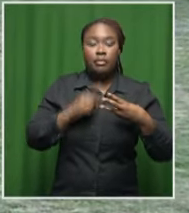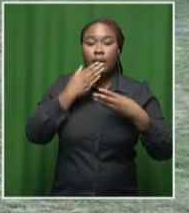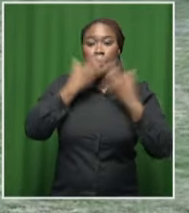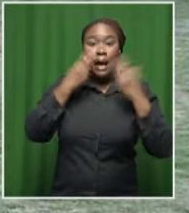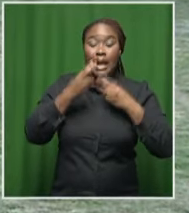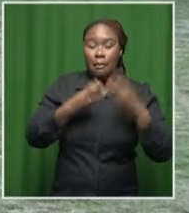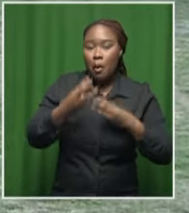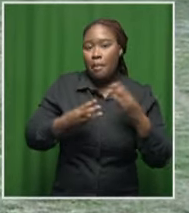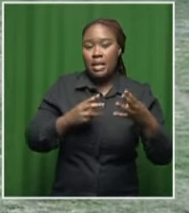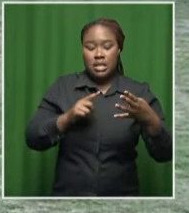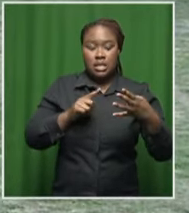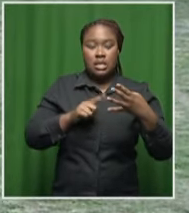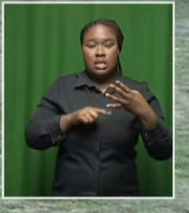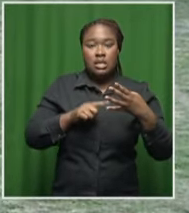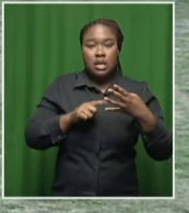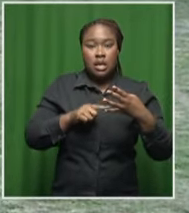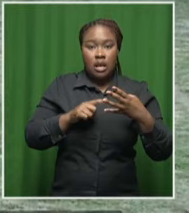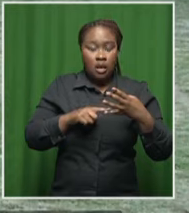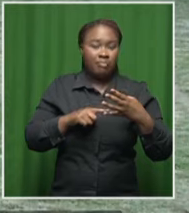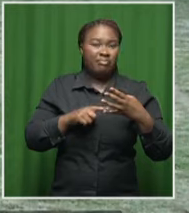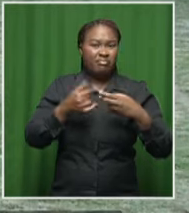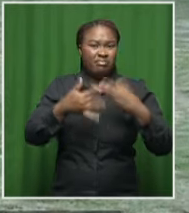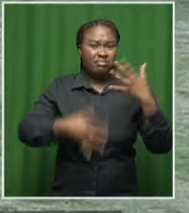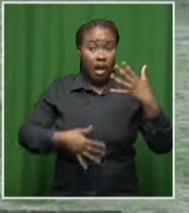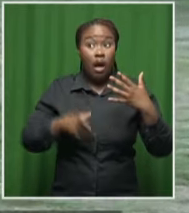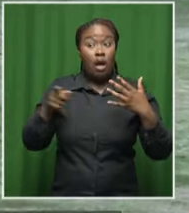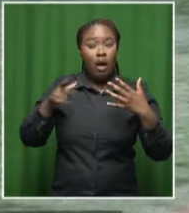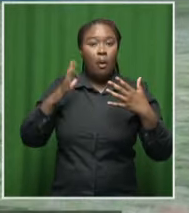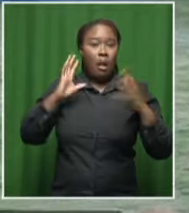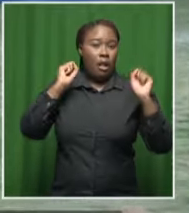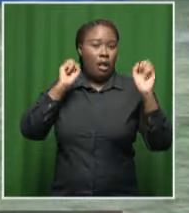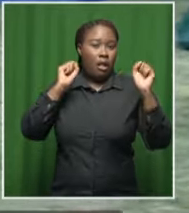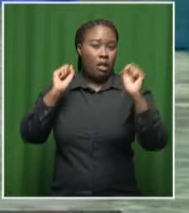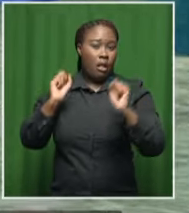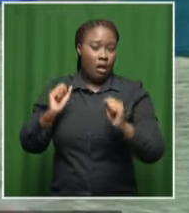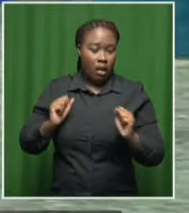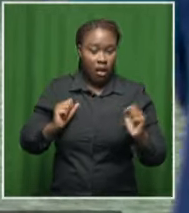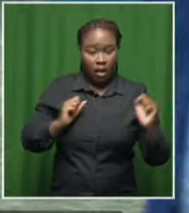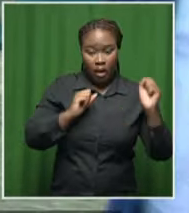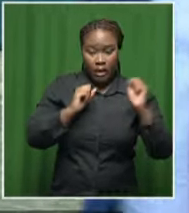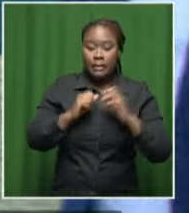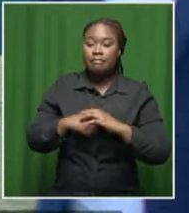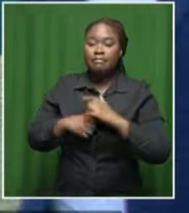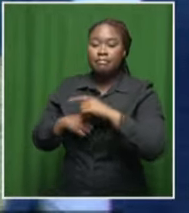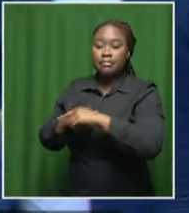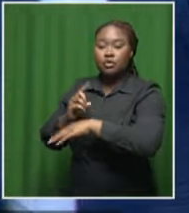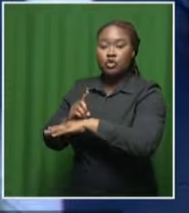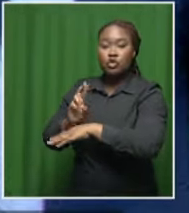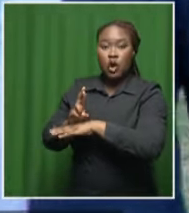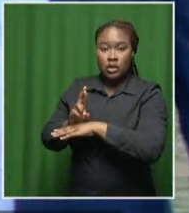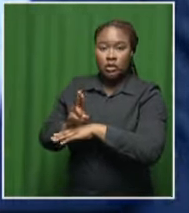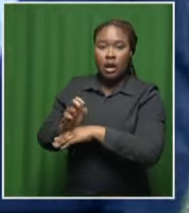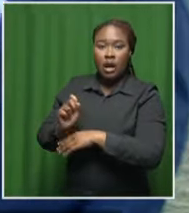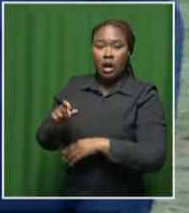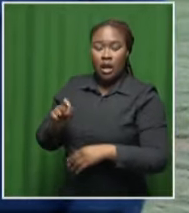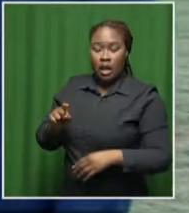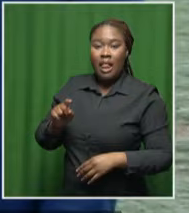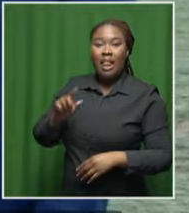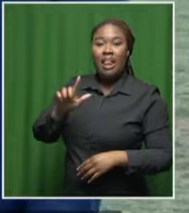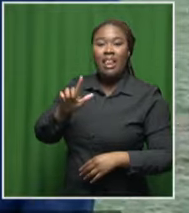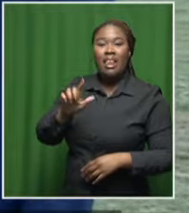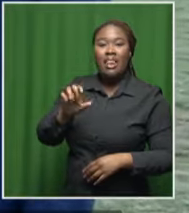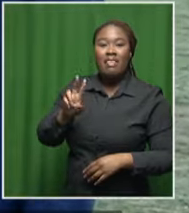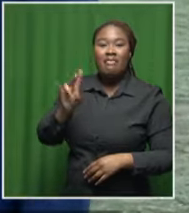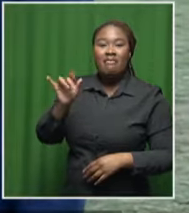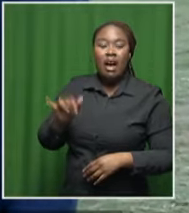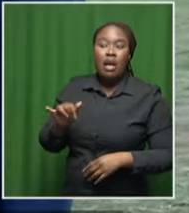I am joined by a political analyst, Dr. Levy Ndou. Dr. Ndou, thank you so much for joining us on SABC News. I think it's interesting that the